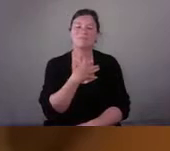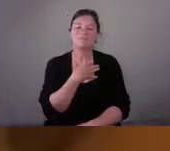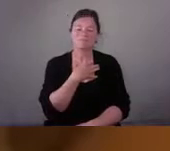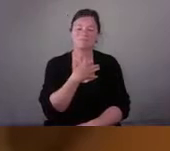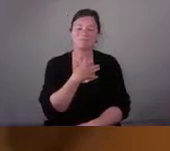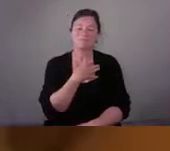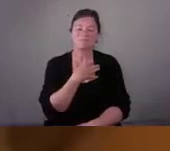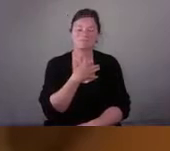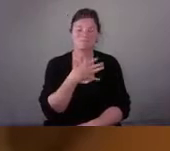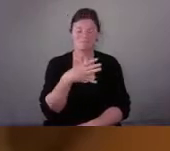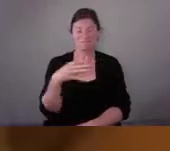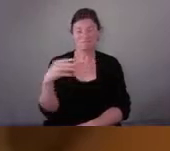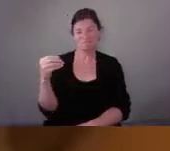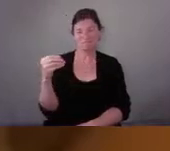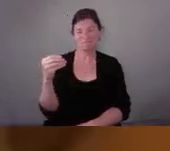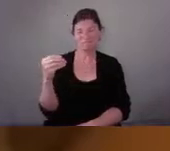and